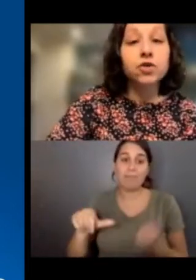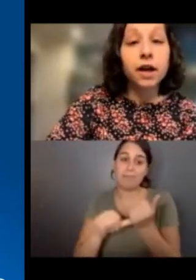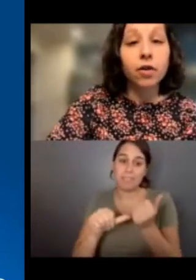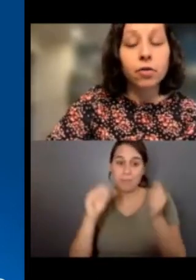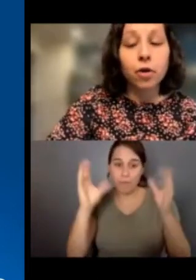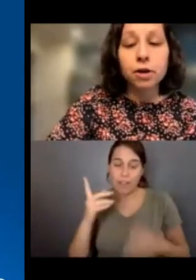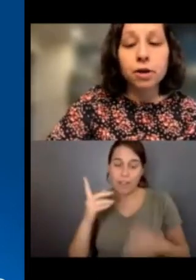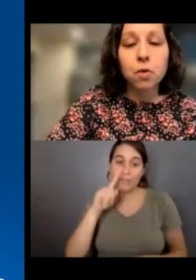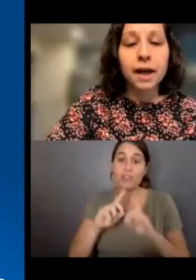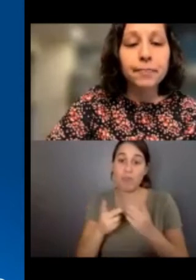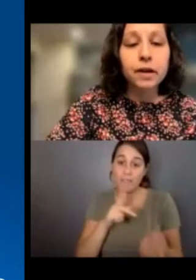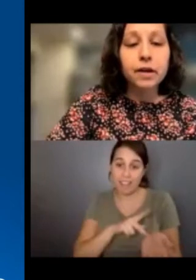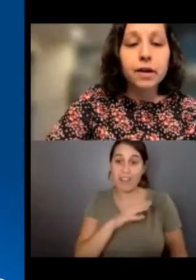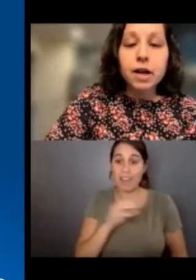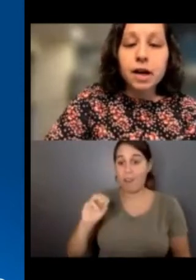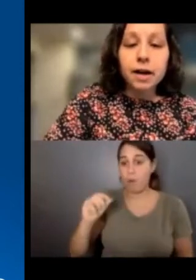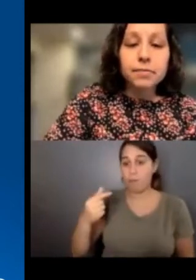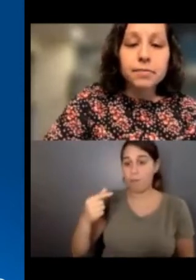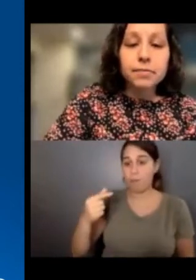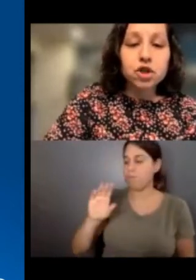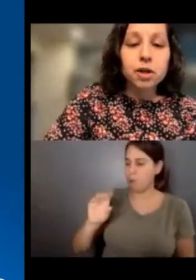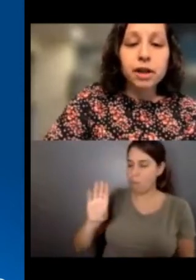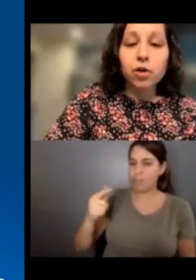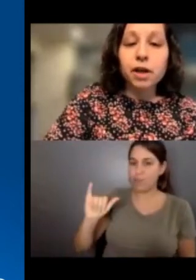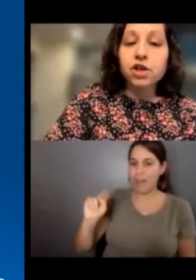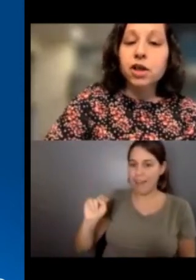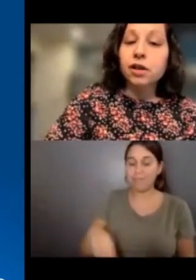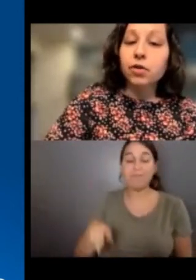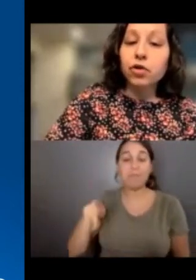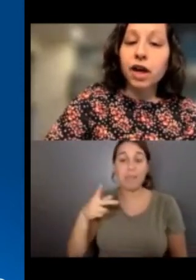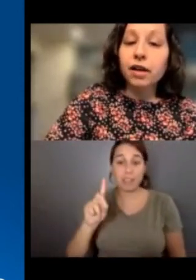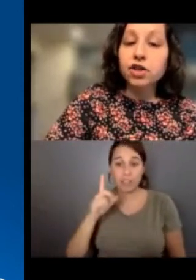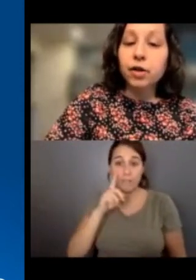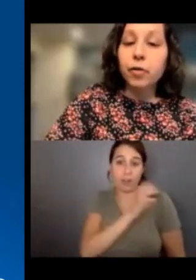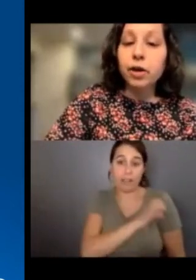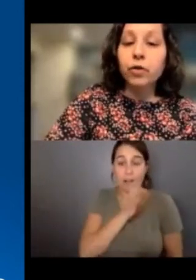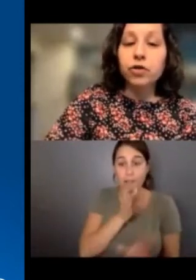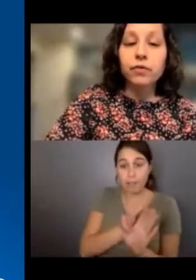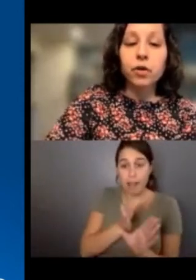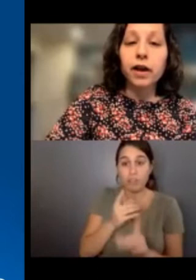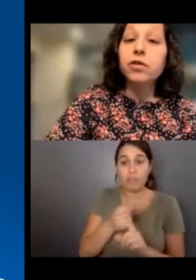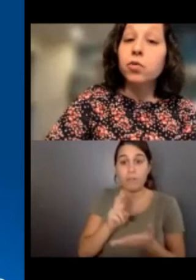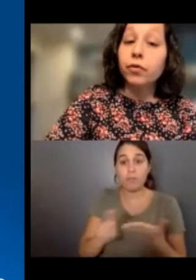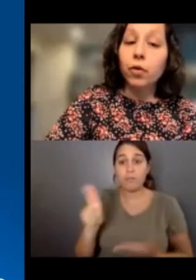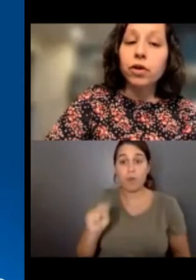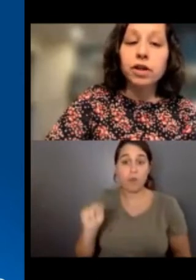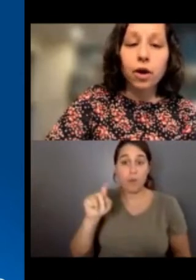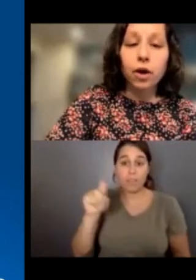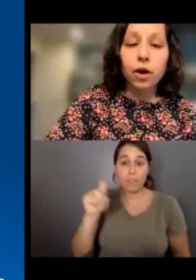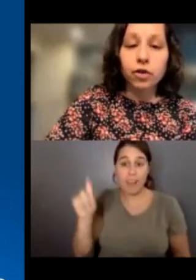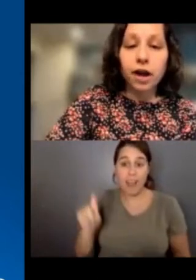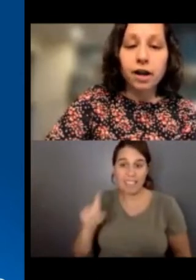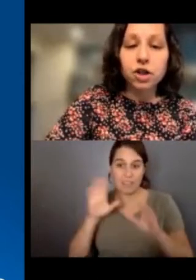psychiatry and also OBGYN. She completed her PhD in clinical psychology from the University of North Texas with a focus in